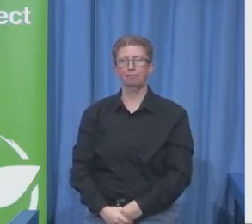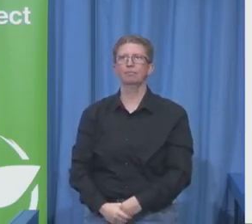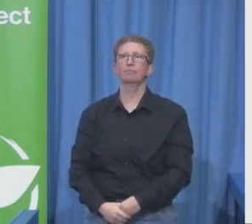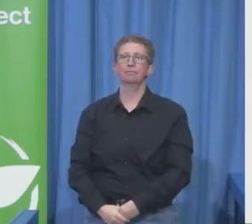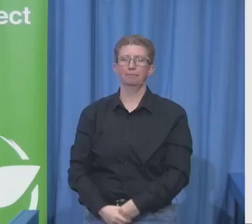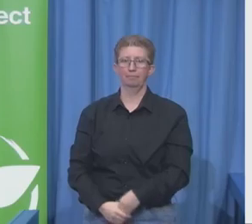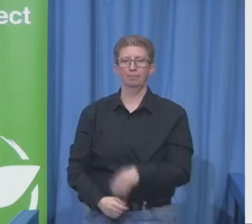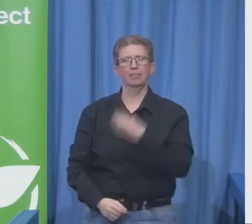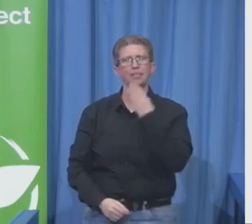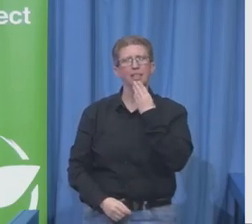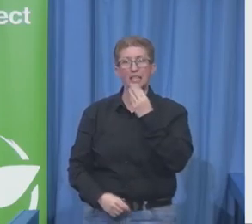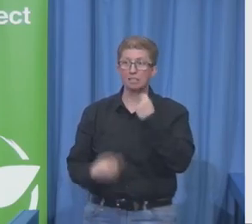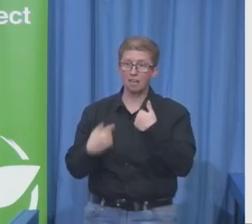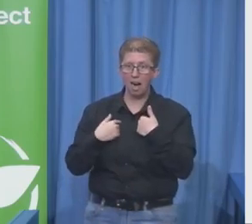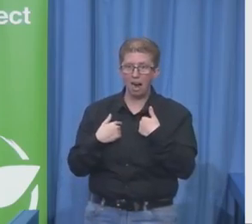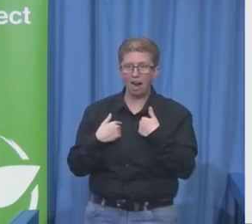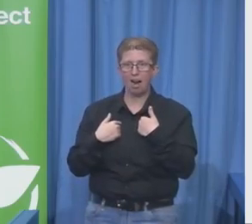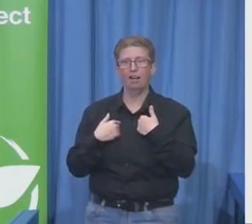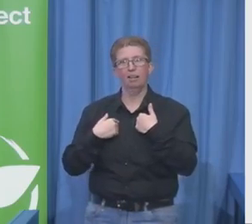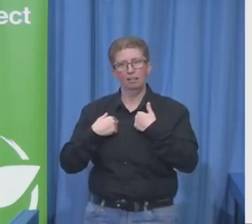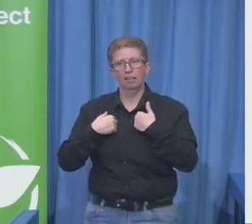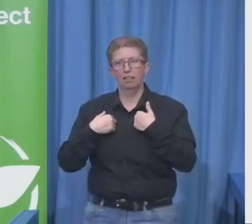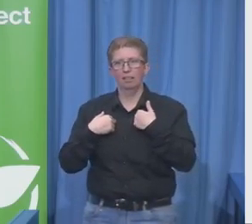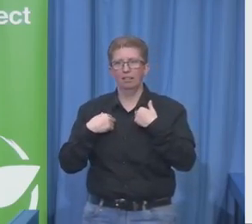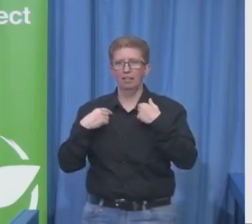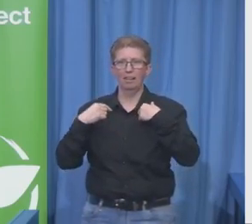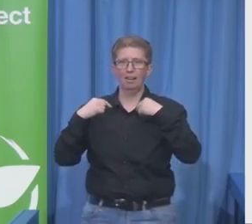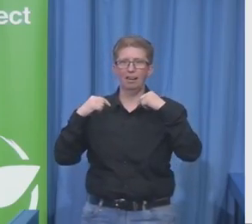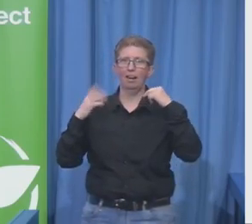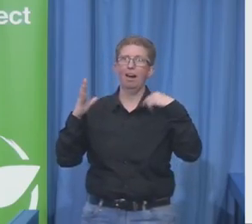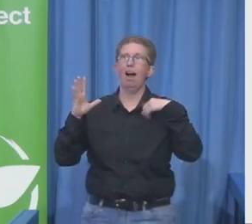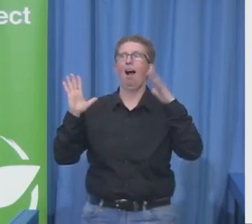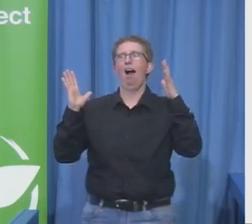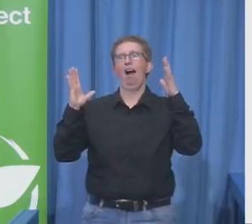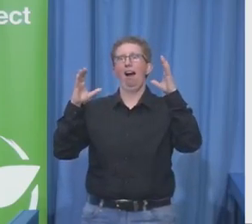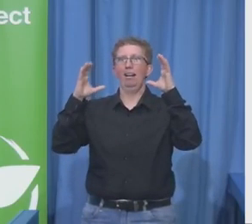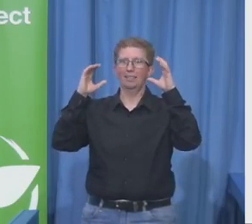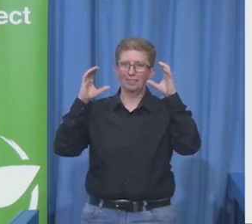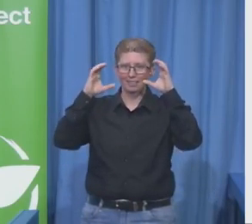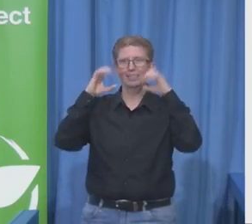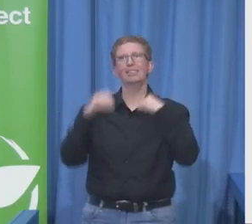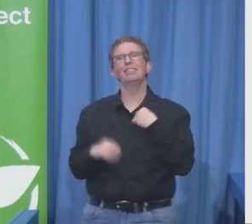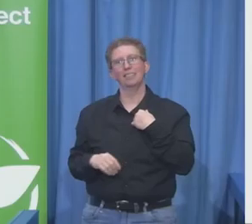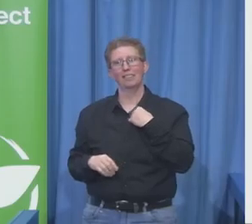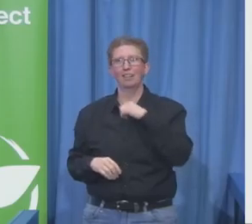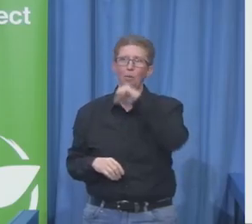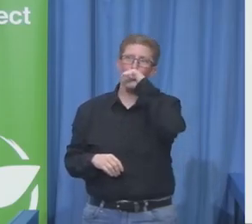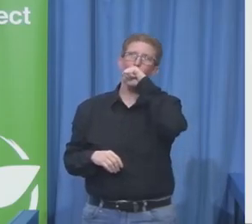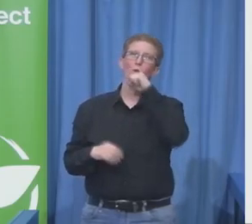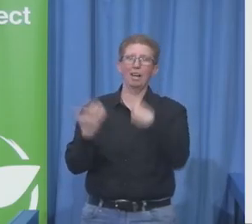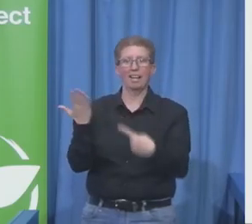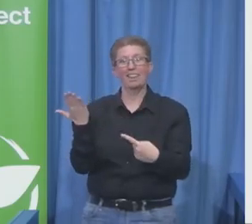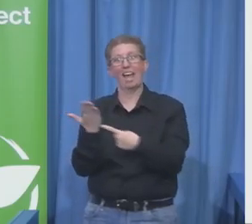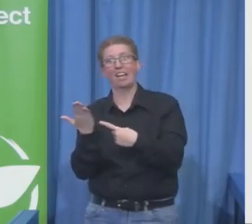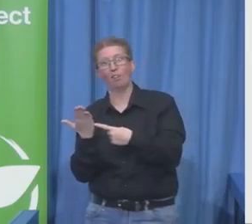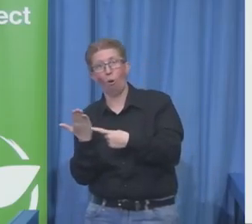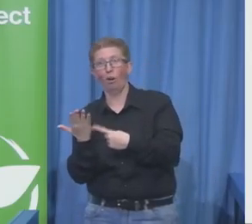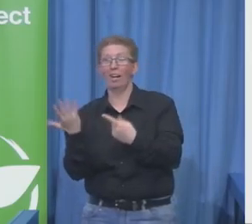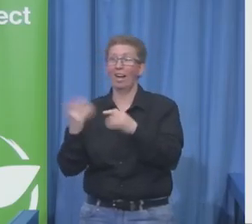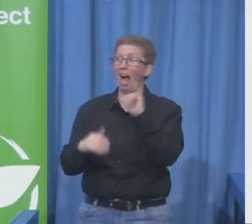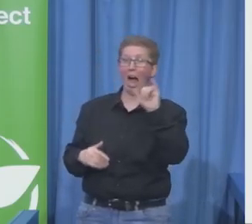I'm very, very happy to see Microsoft and IBM doing such great things about inclusion of people